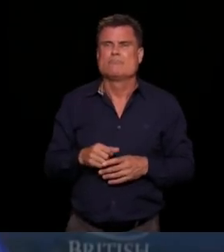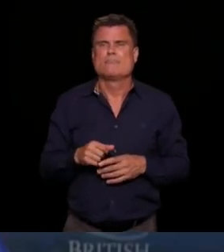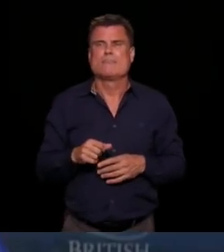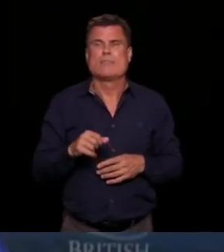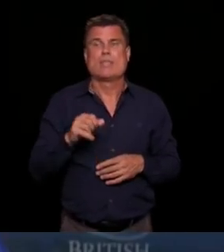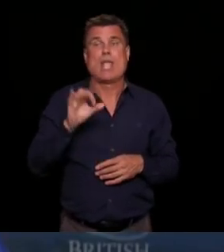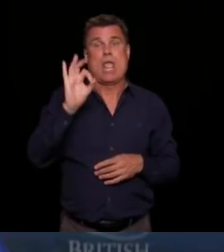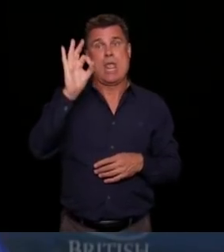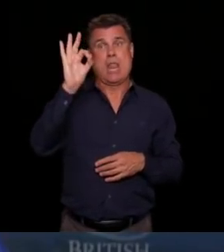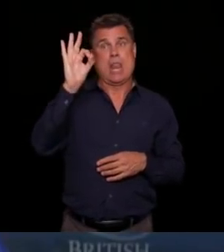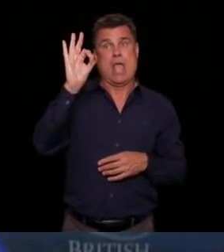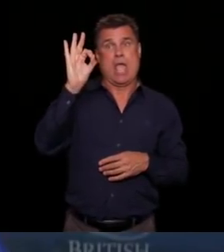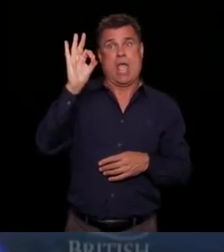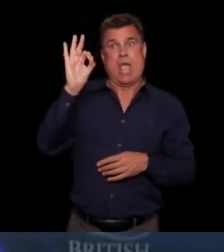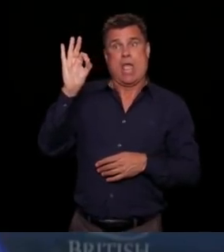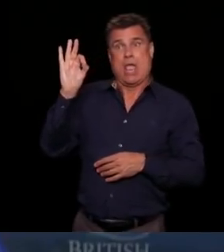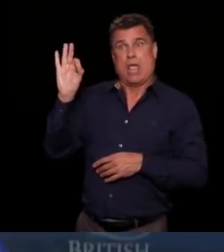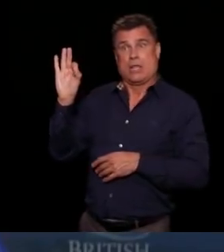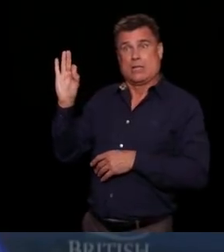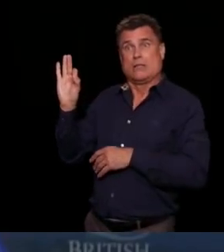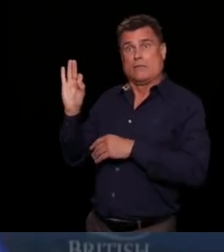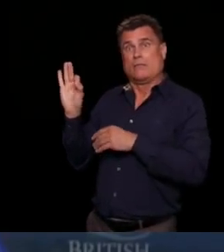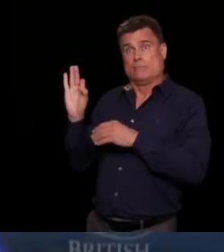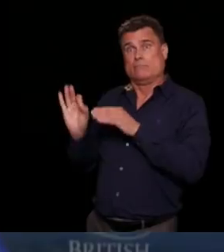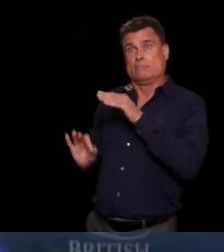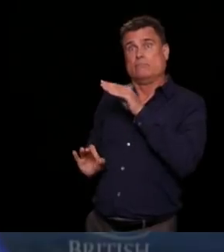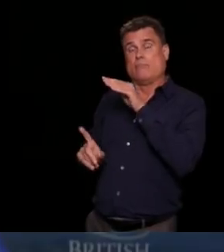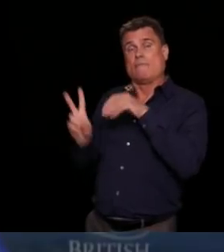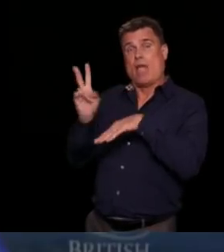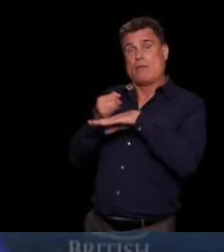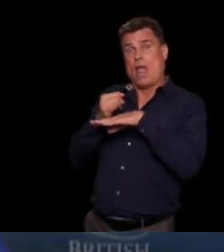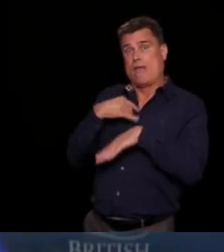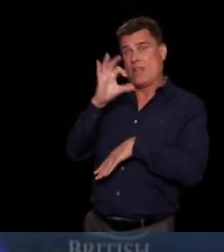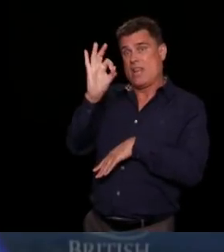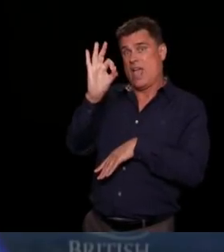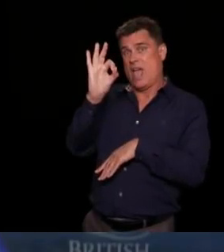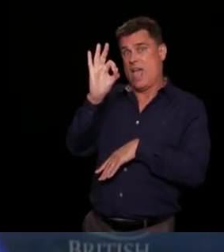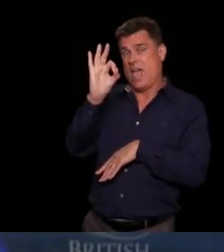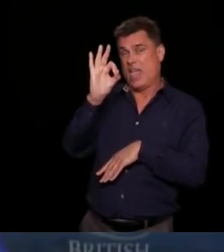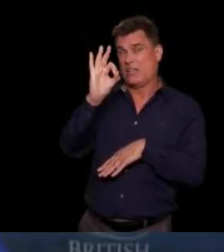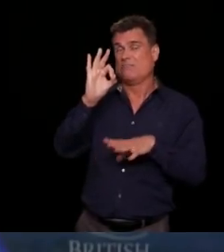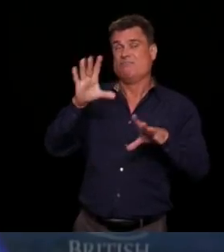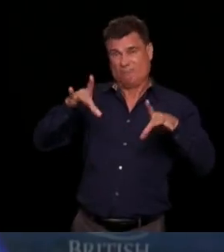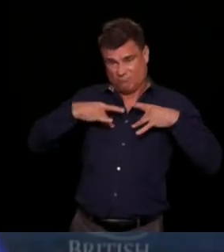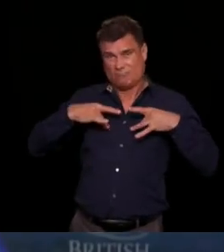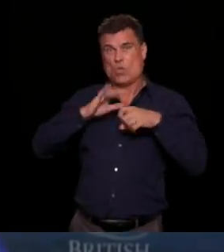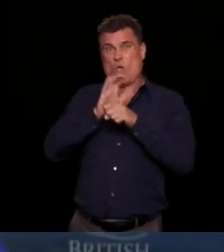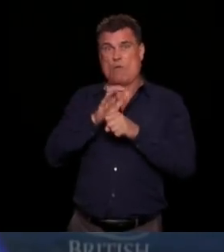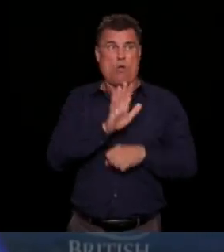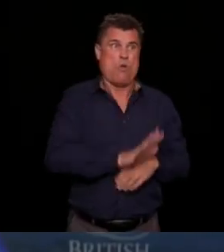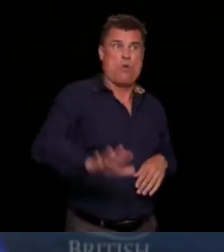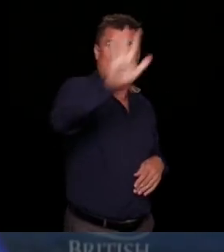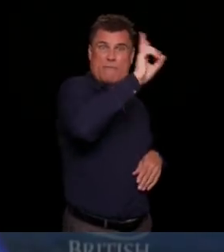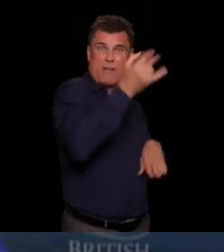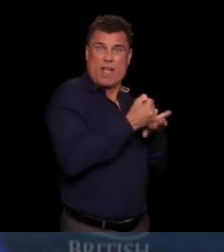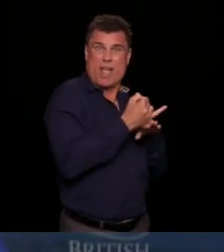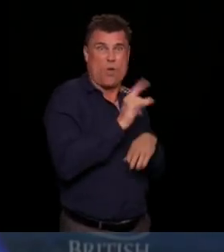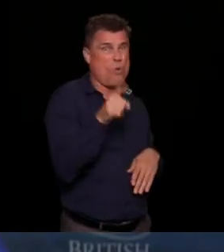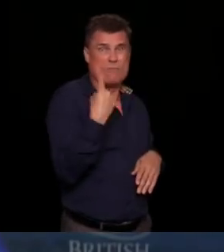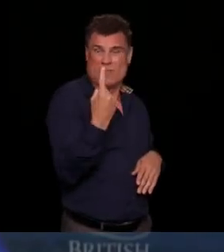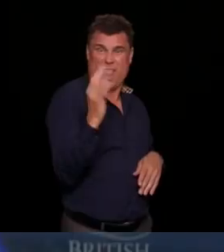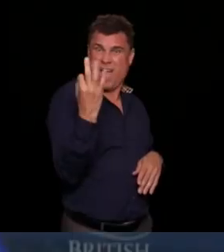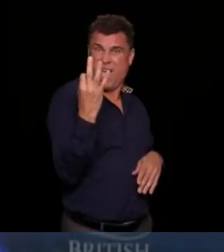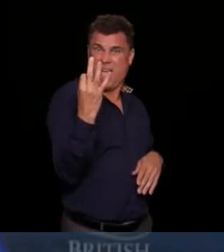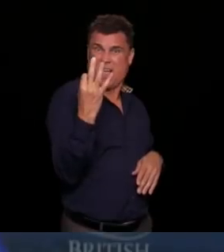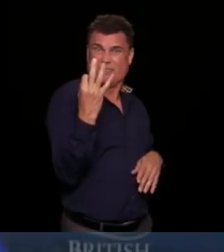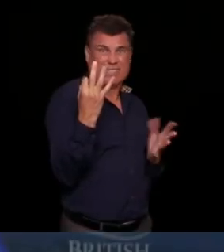there are 9 active cases on all of Vancouver Island at present, and obviously, and you'll see because you're following the dashboard